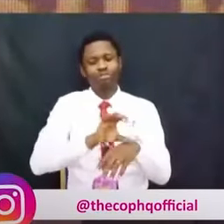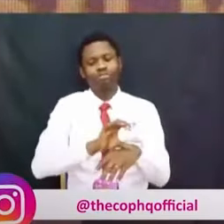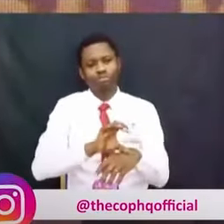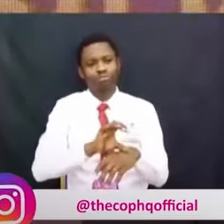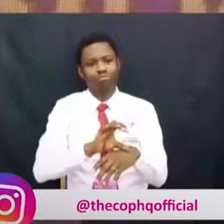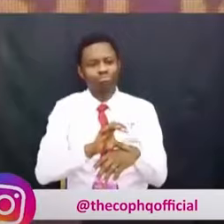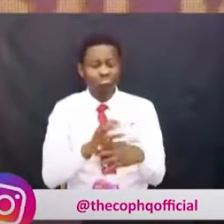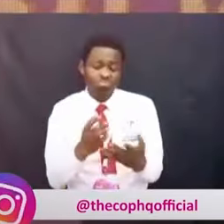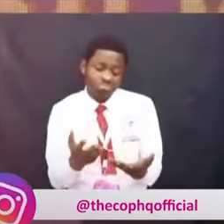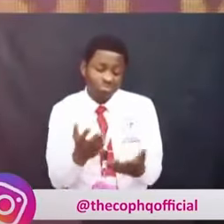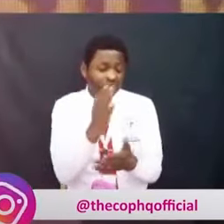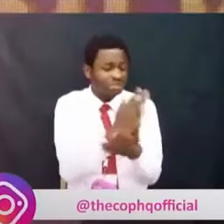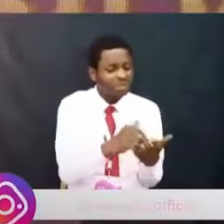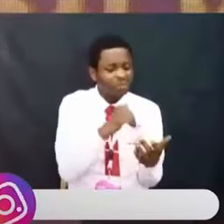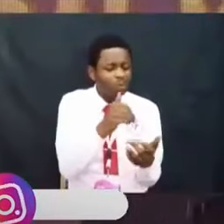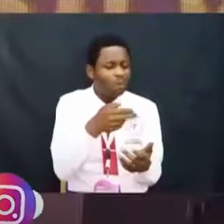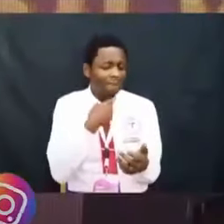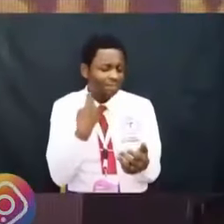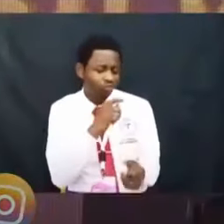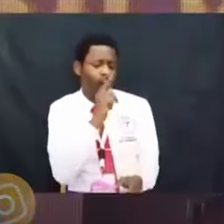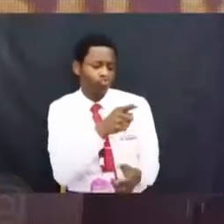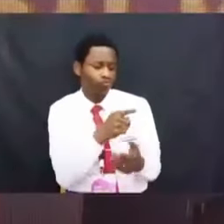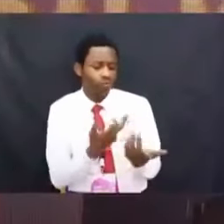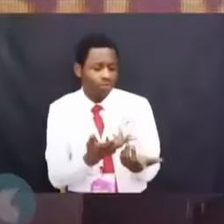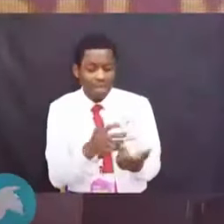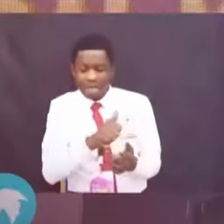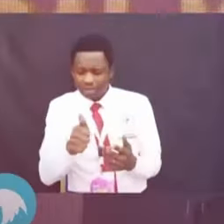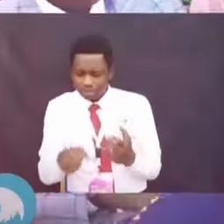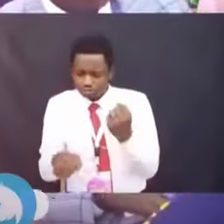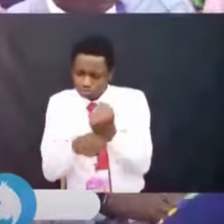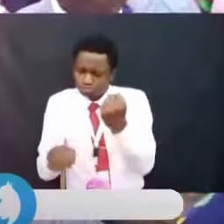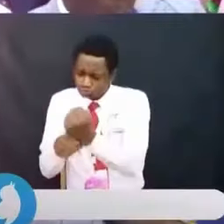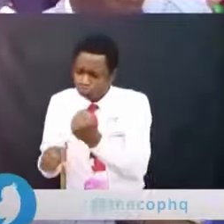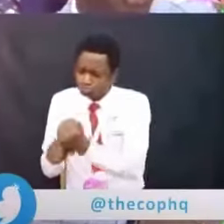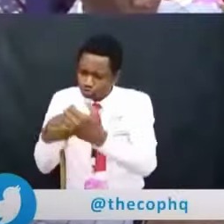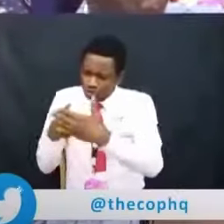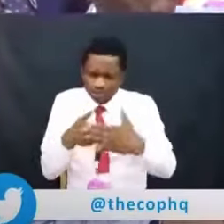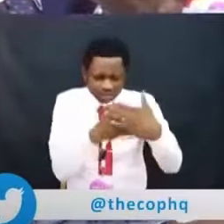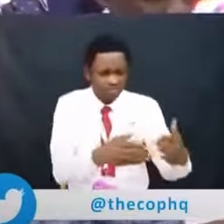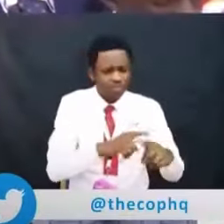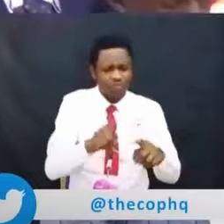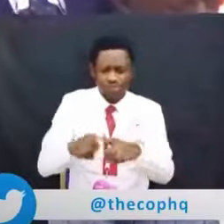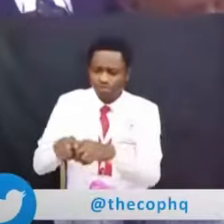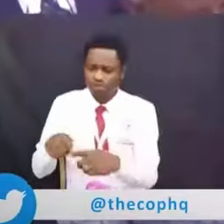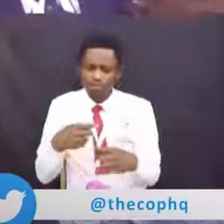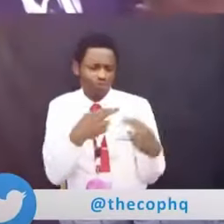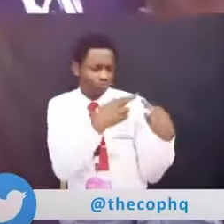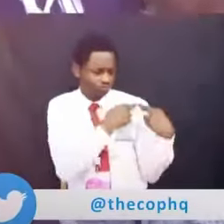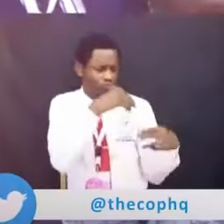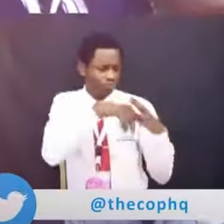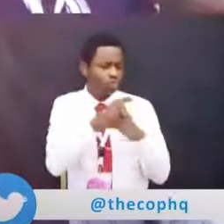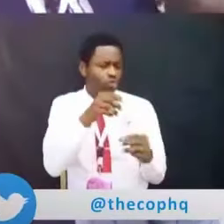Some may not be clergymen like us, but they play supportive leadership roles to our